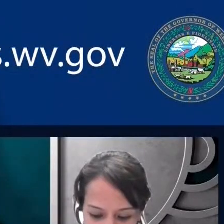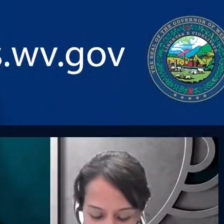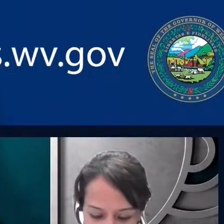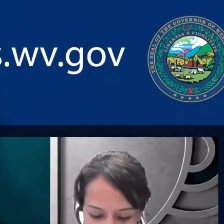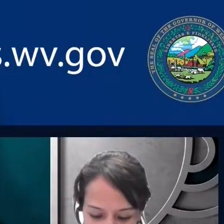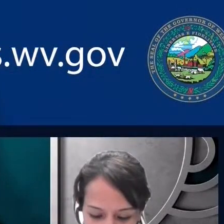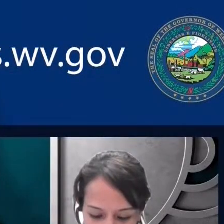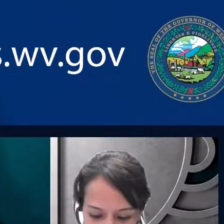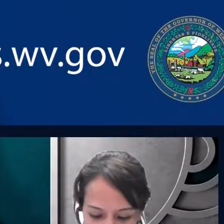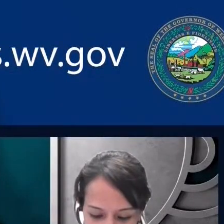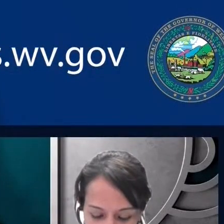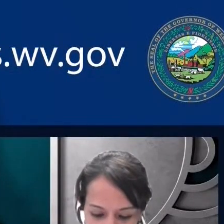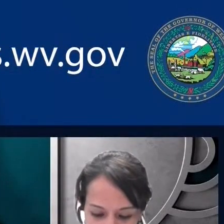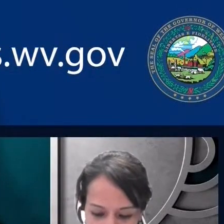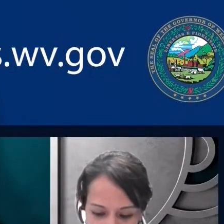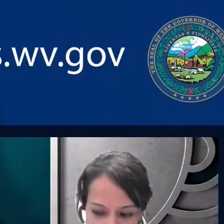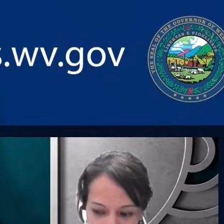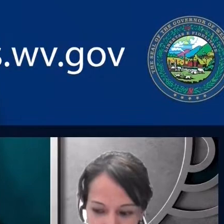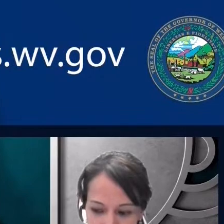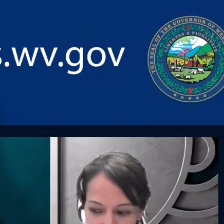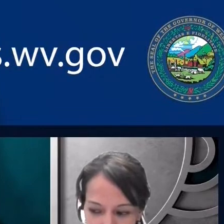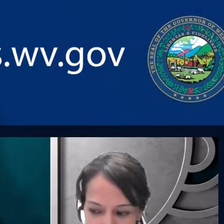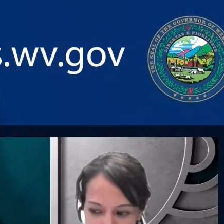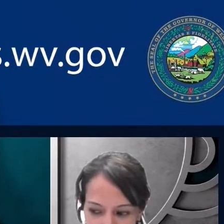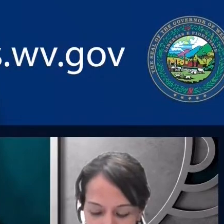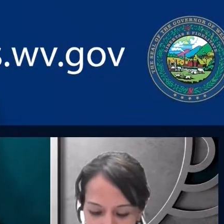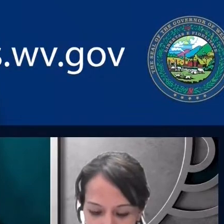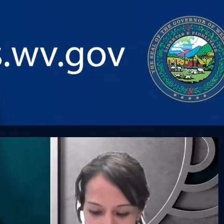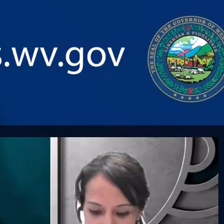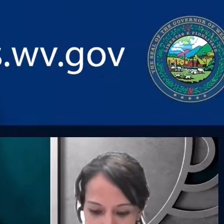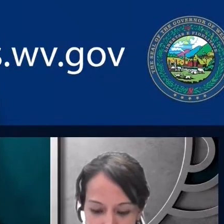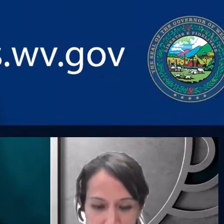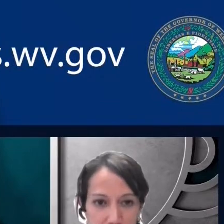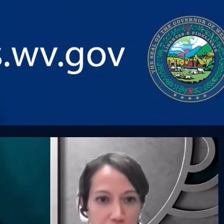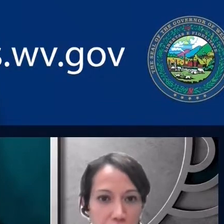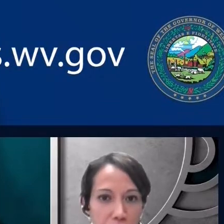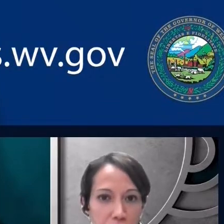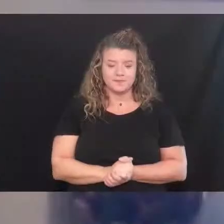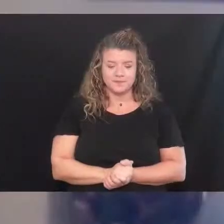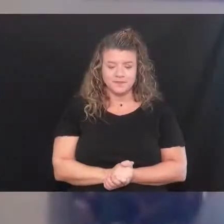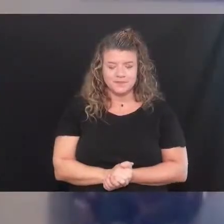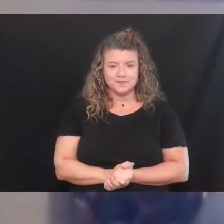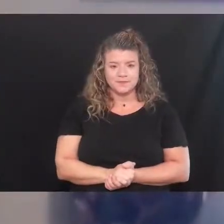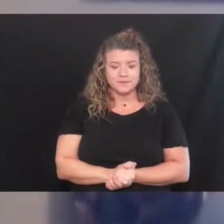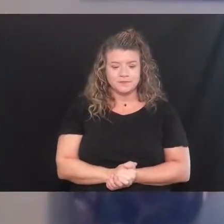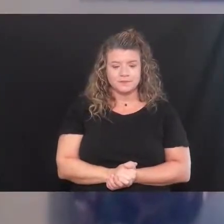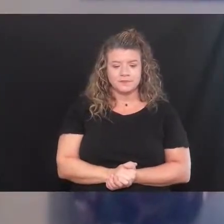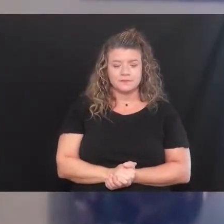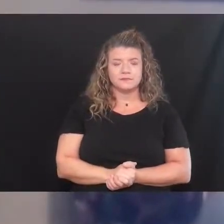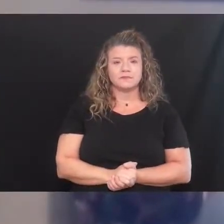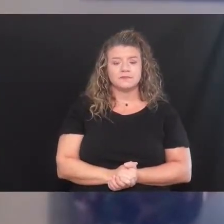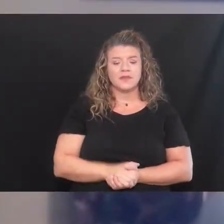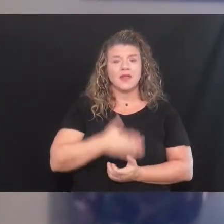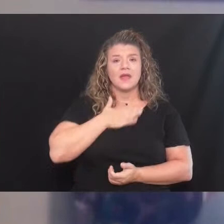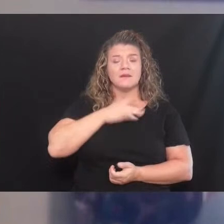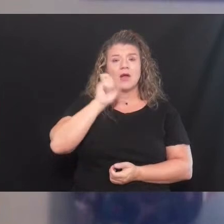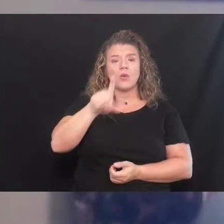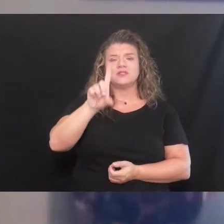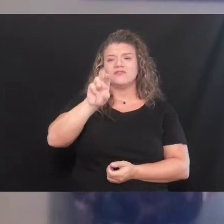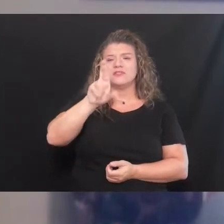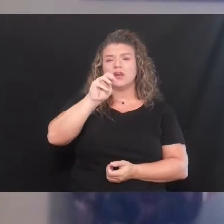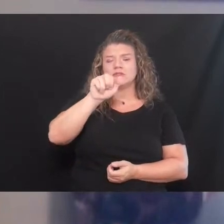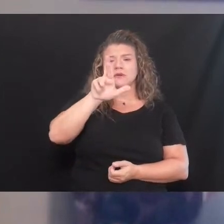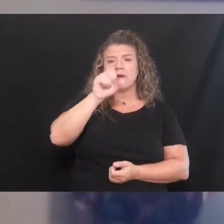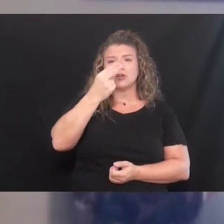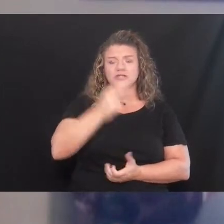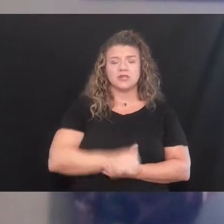All right, thank you, Kenny. Next to Charles Young with WV News. Hi, this is Charles Young with WV News. My question is for Dr. Marsh.